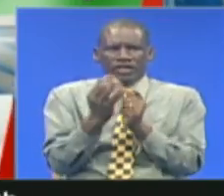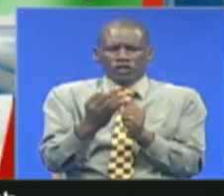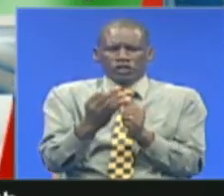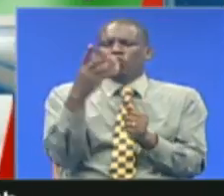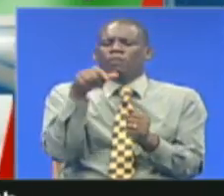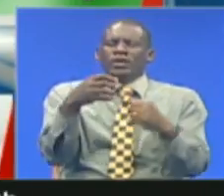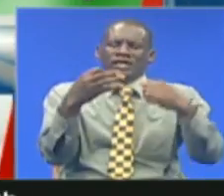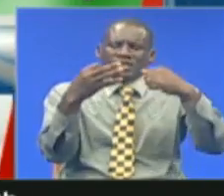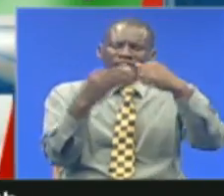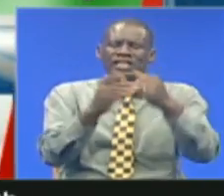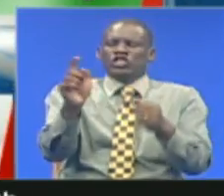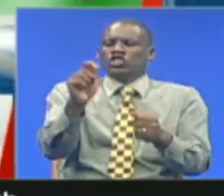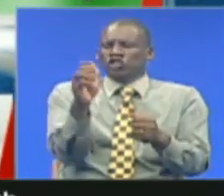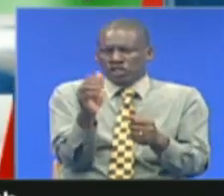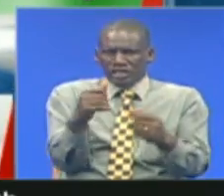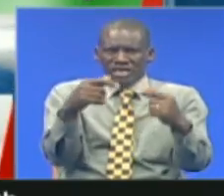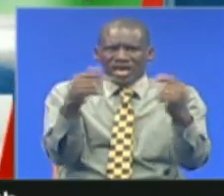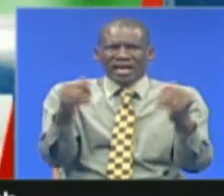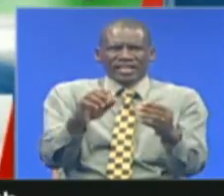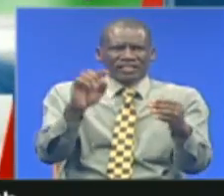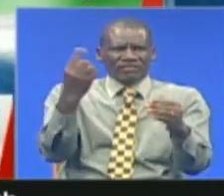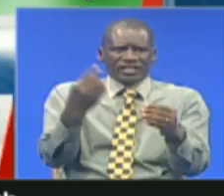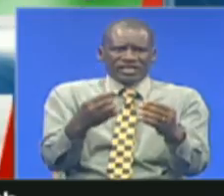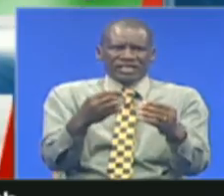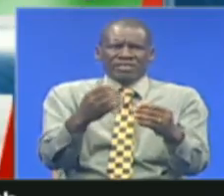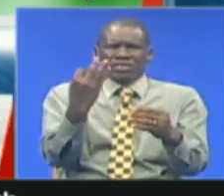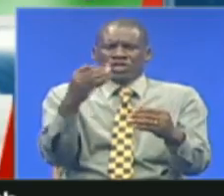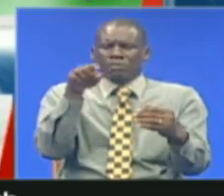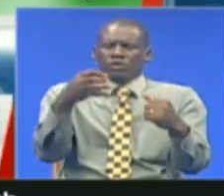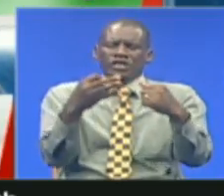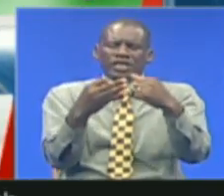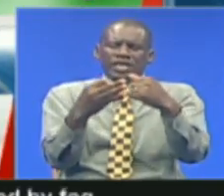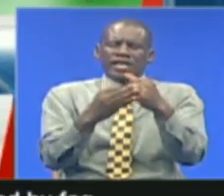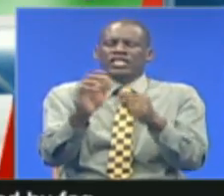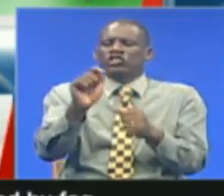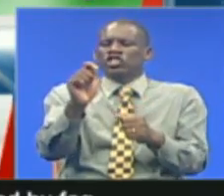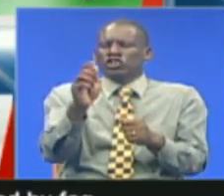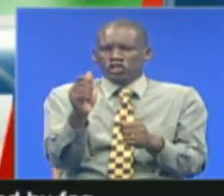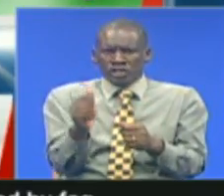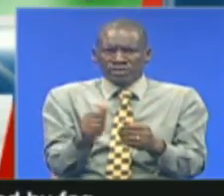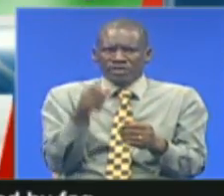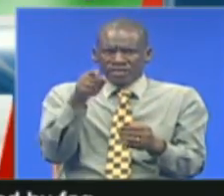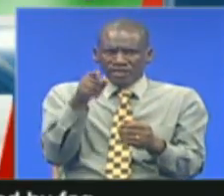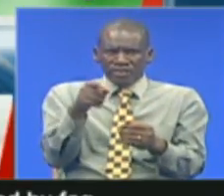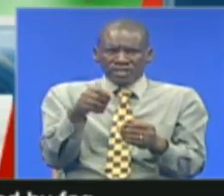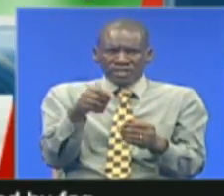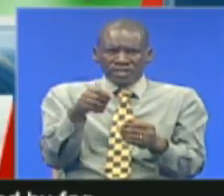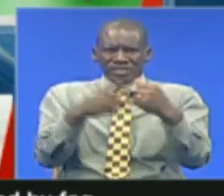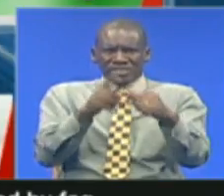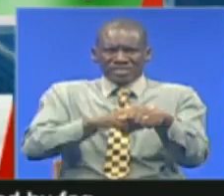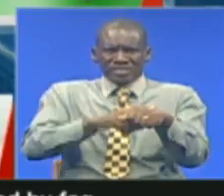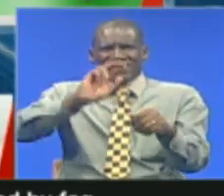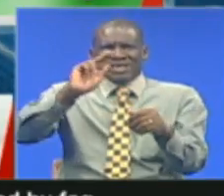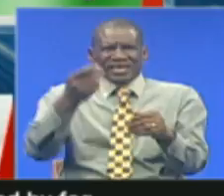4.8 trillion shillings against the initially stated 3.8 trillion shillings. That was the sixth time that Kenya